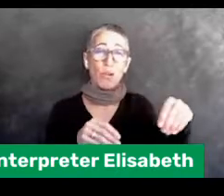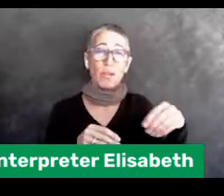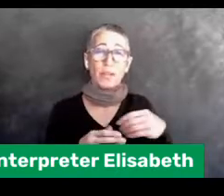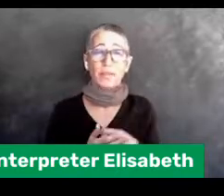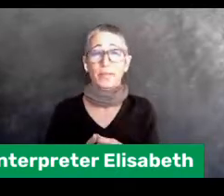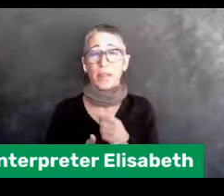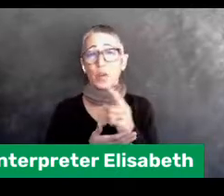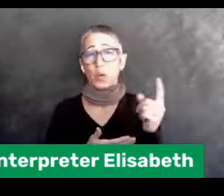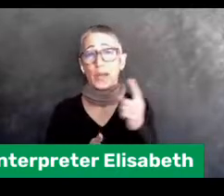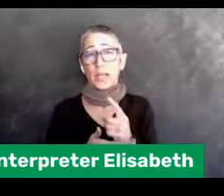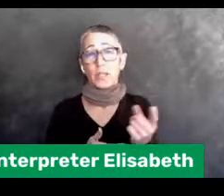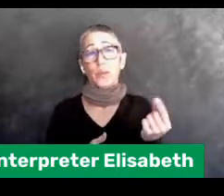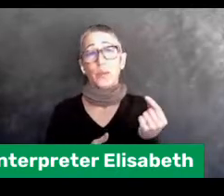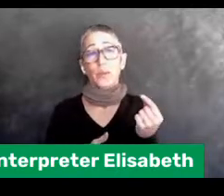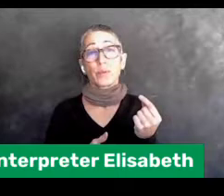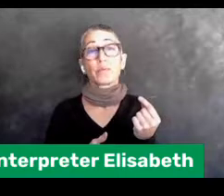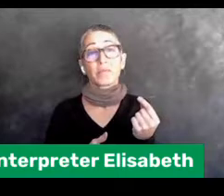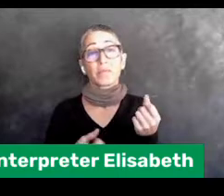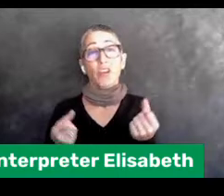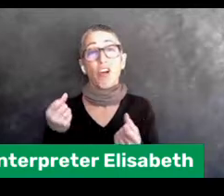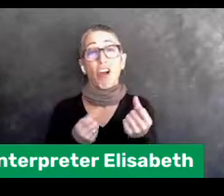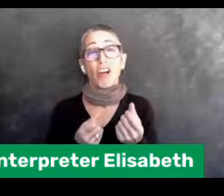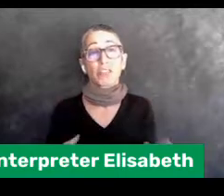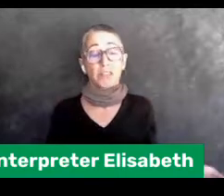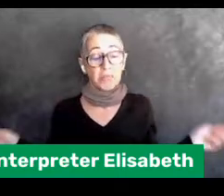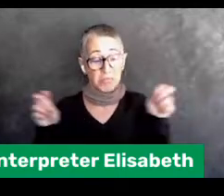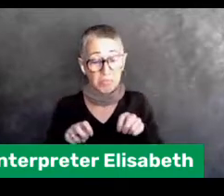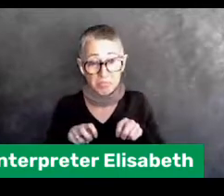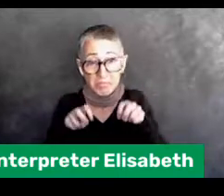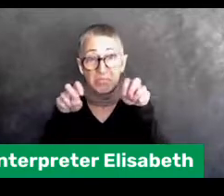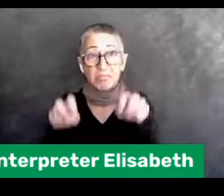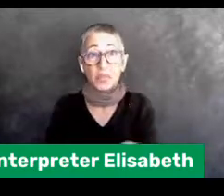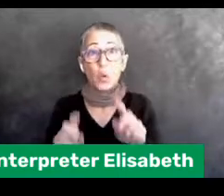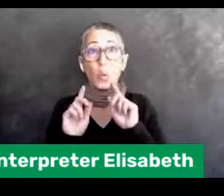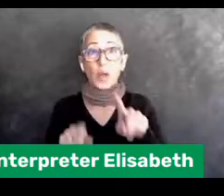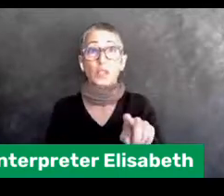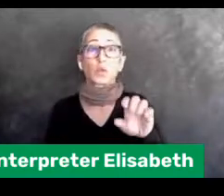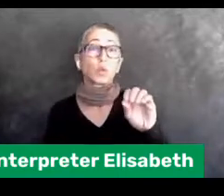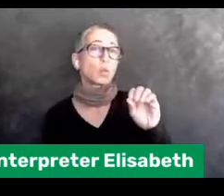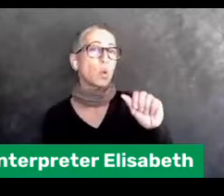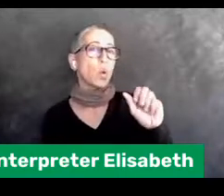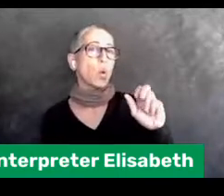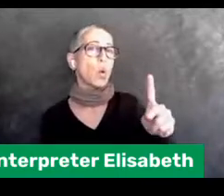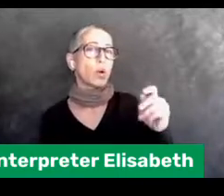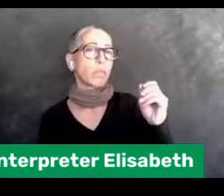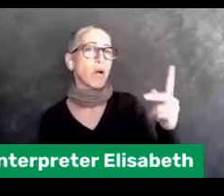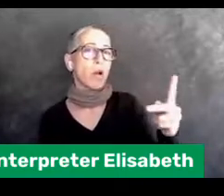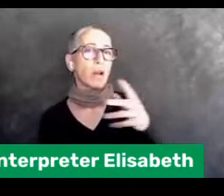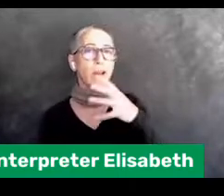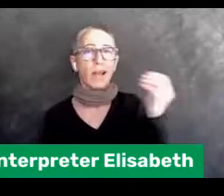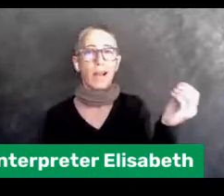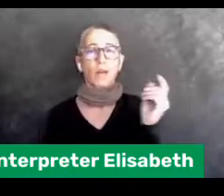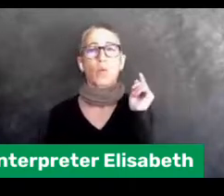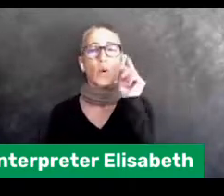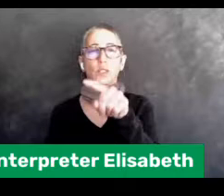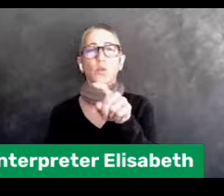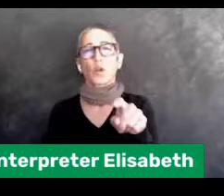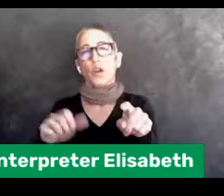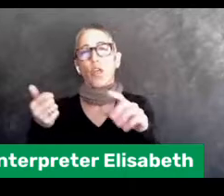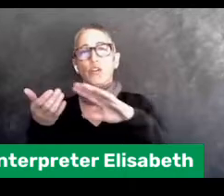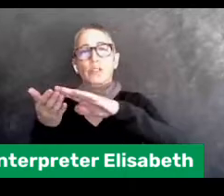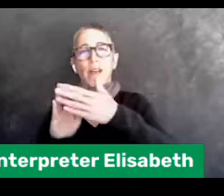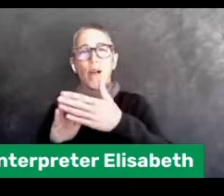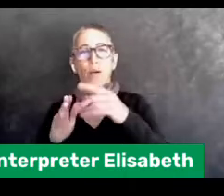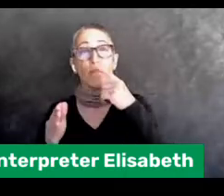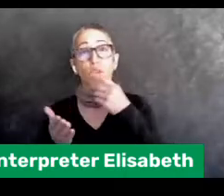got into our cars and traveled to Dominic's in Oak Park and Jewel Osco in River Forest. Back then,